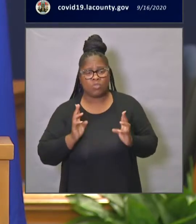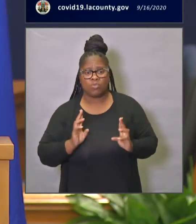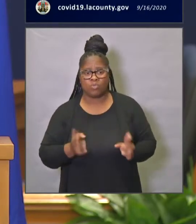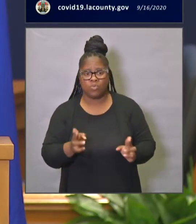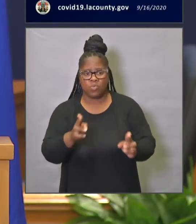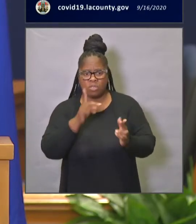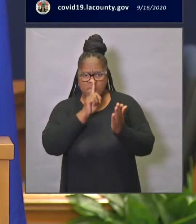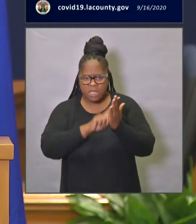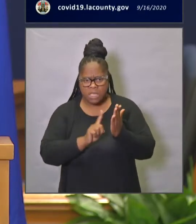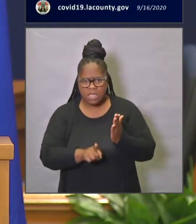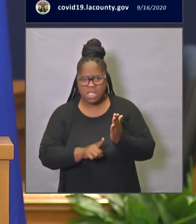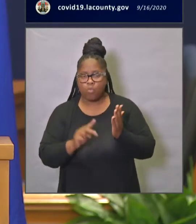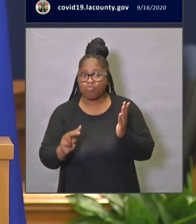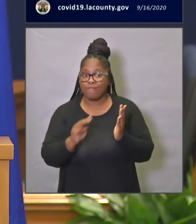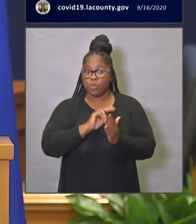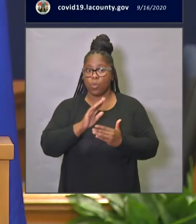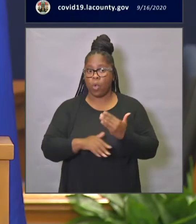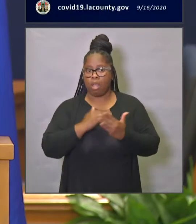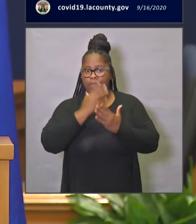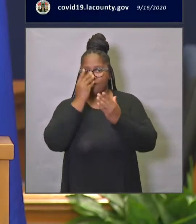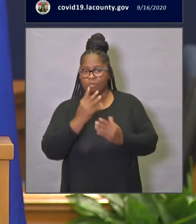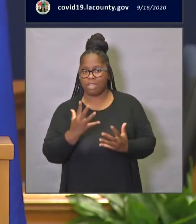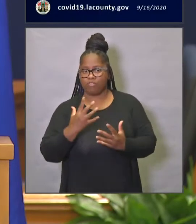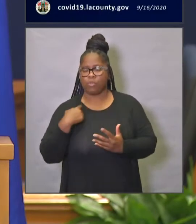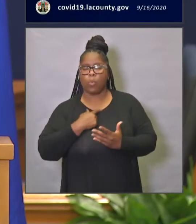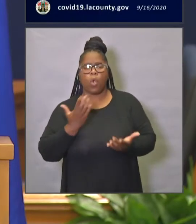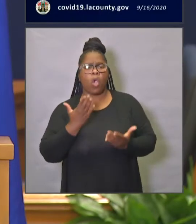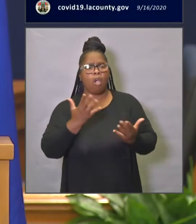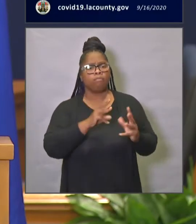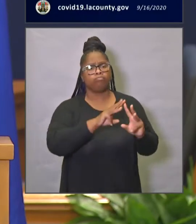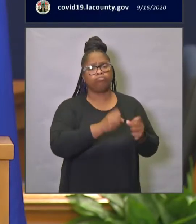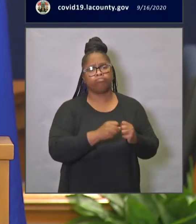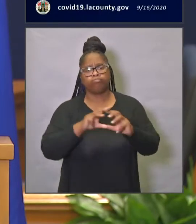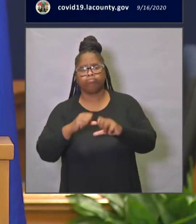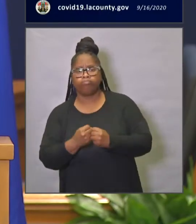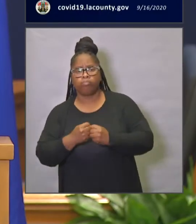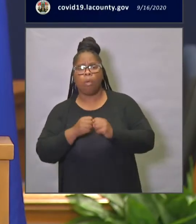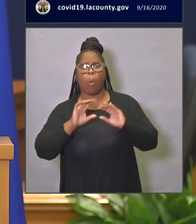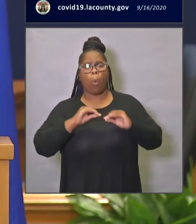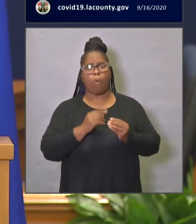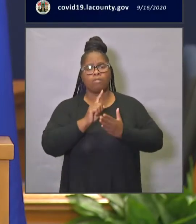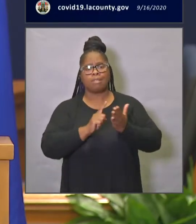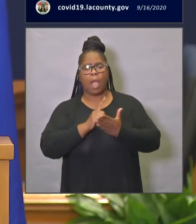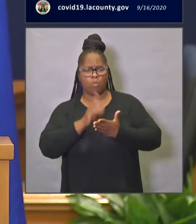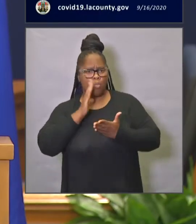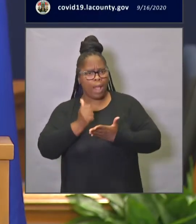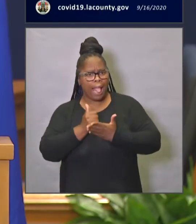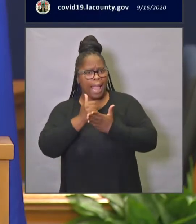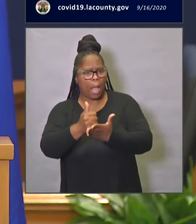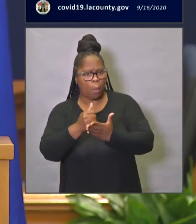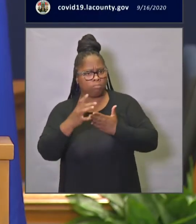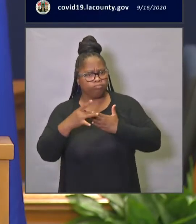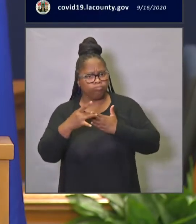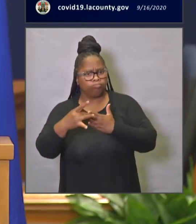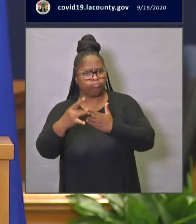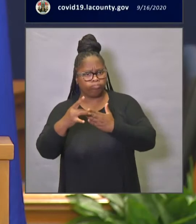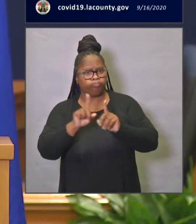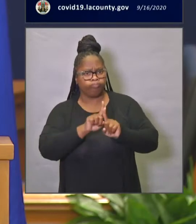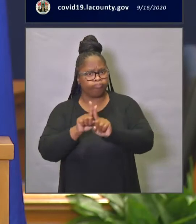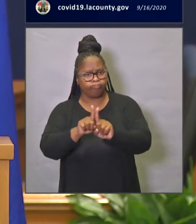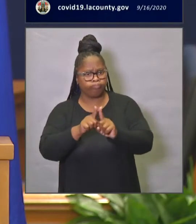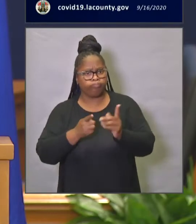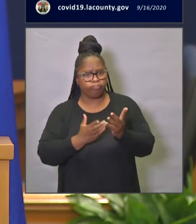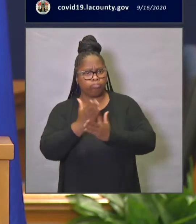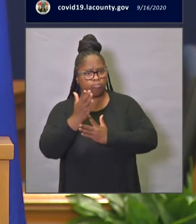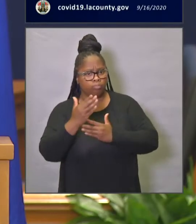of the information. The department is offering several workshops and office hours to help you through this process. And I want to thank the Department of